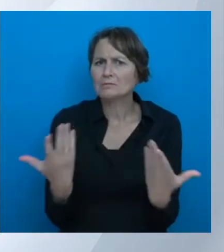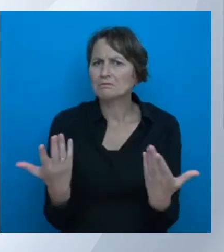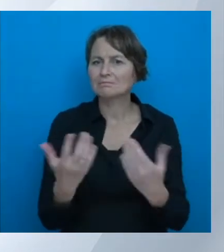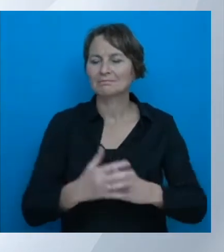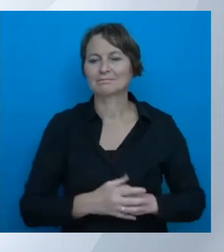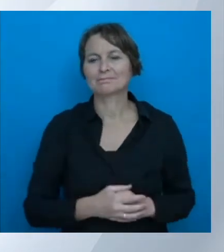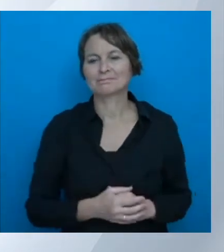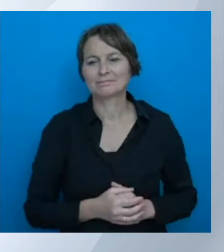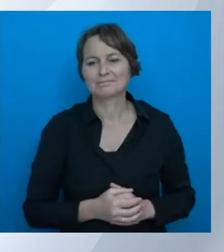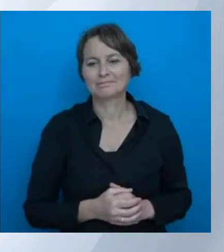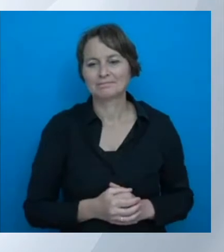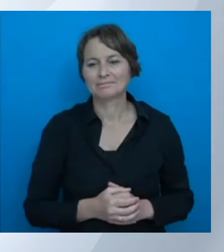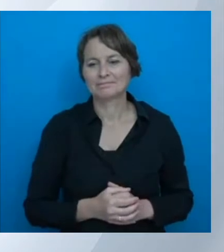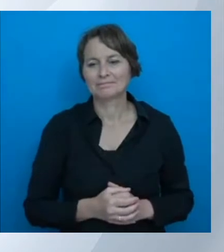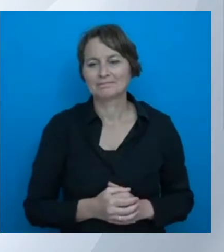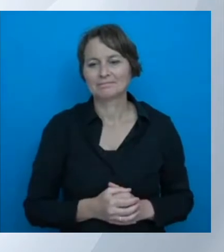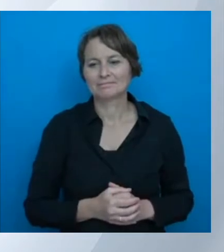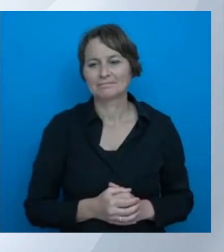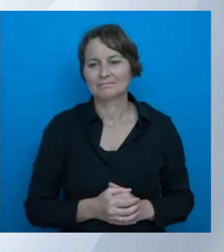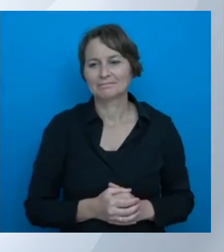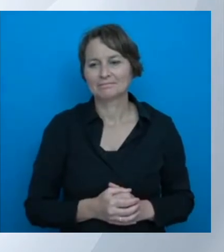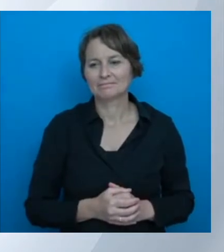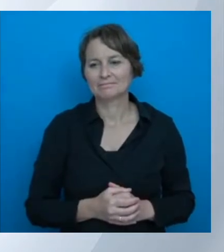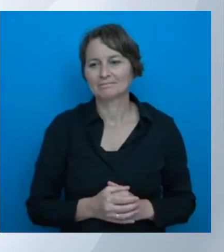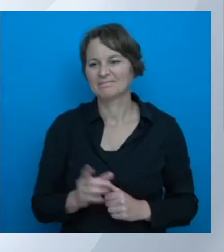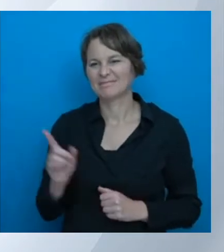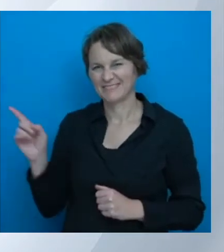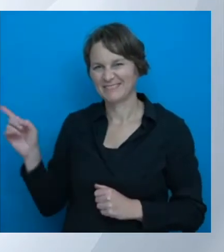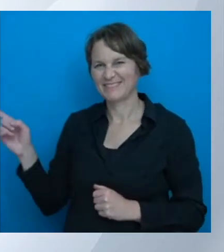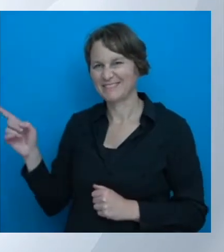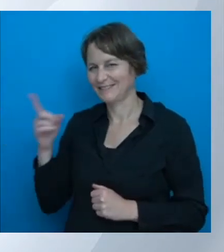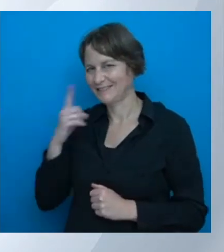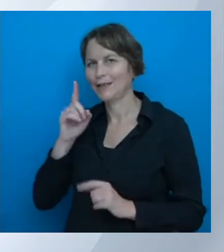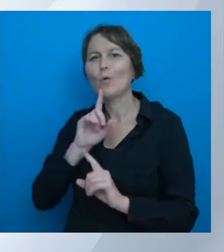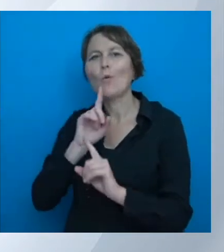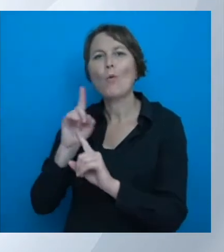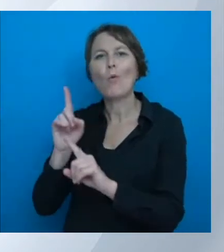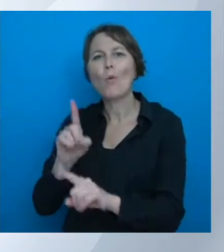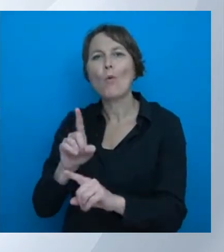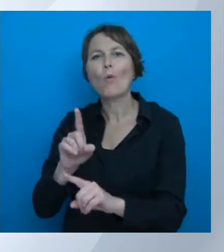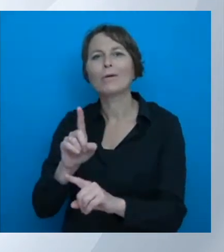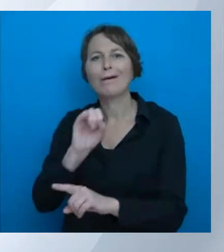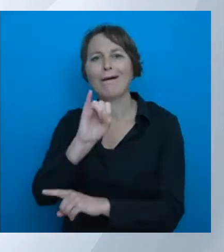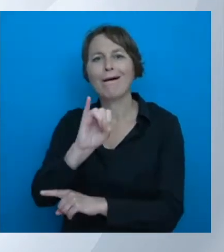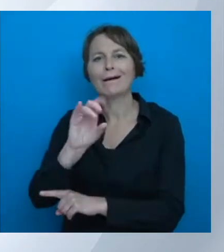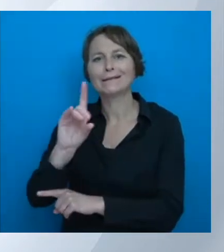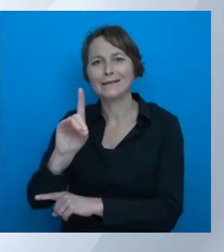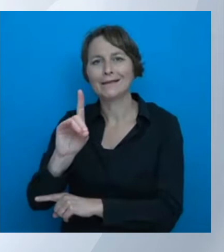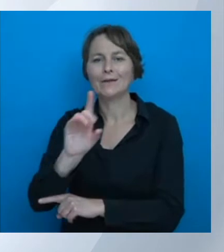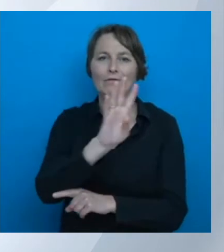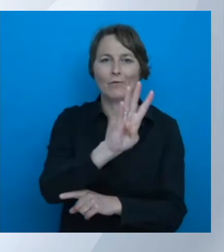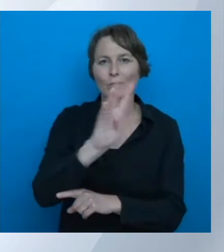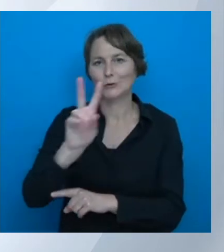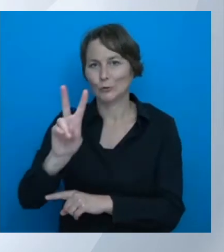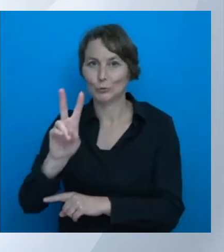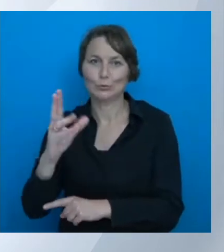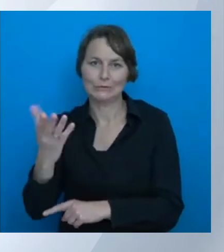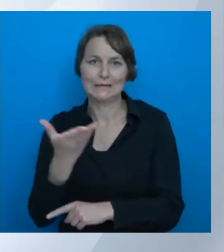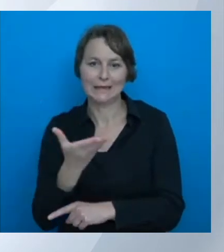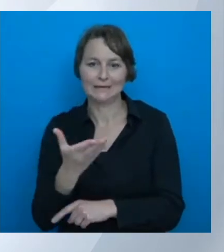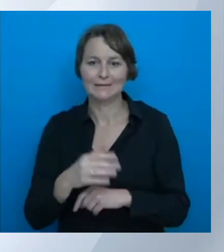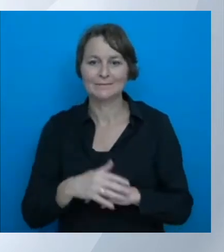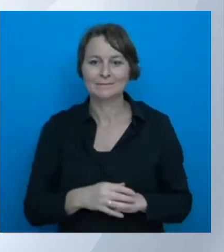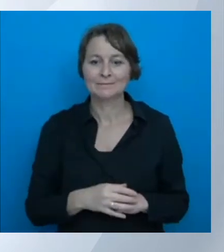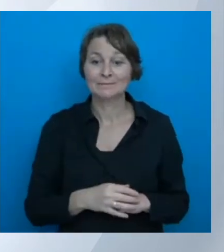And I get order ID 42. So as you can see that how simple this is to call the state store building block